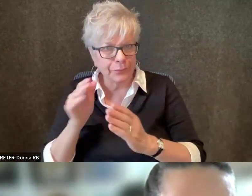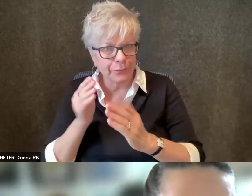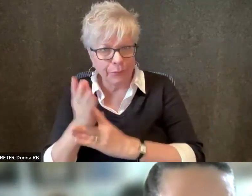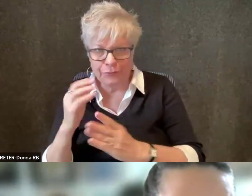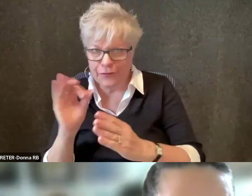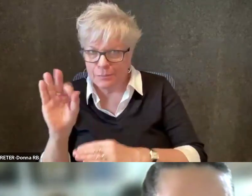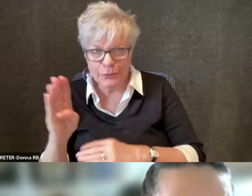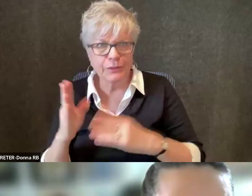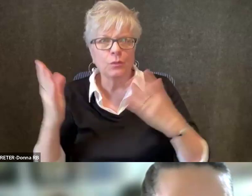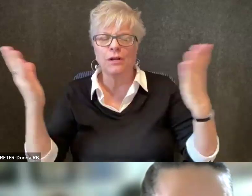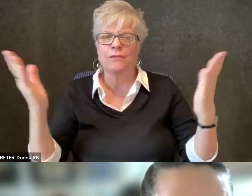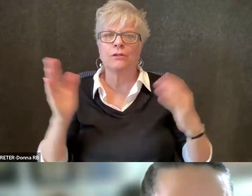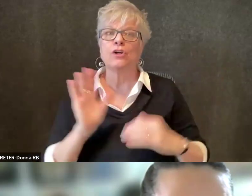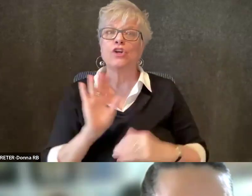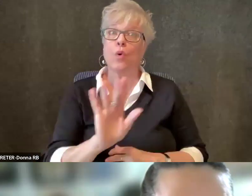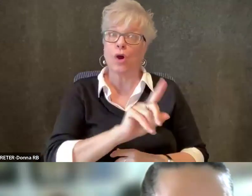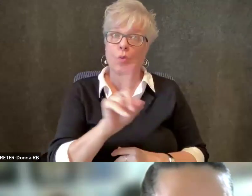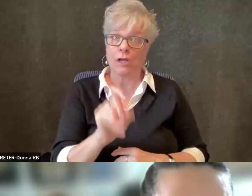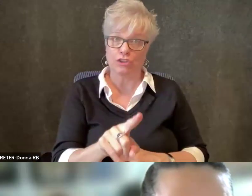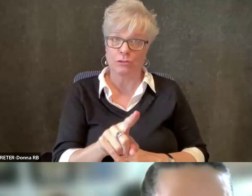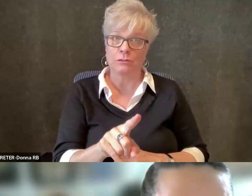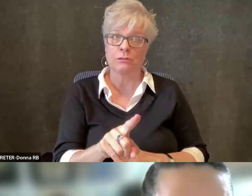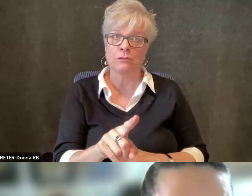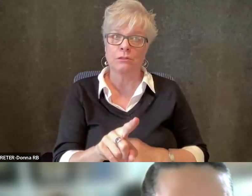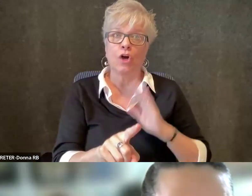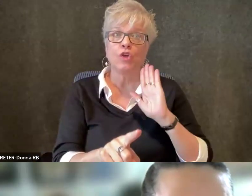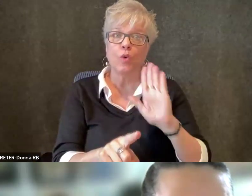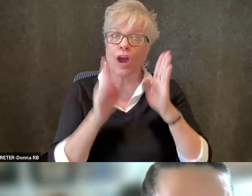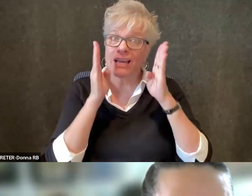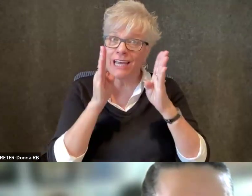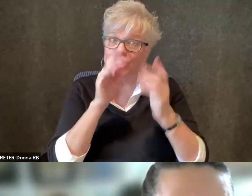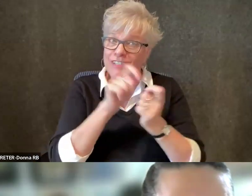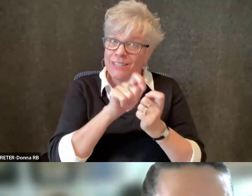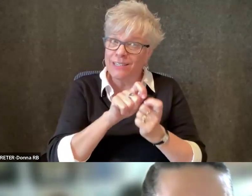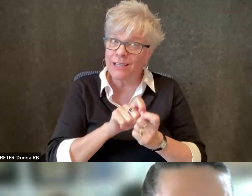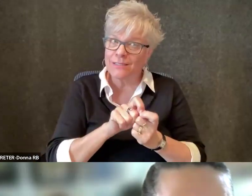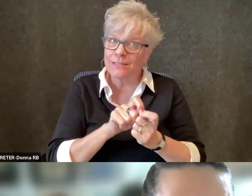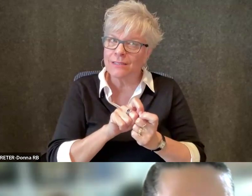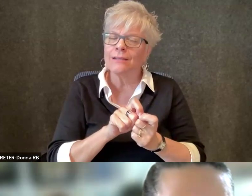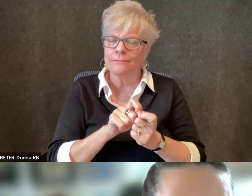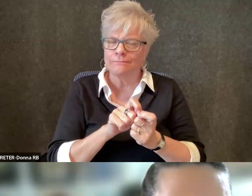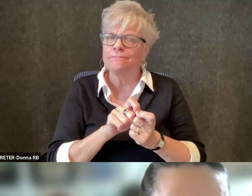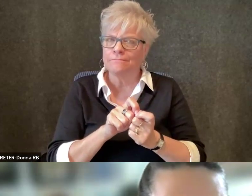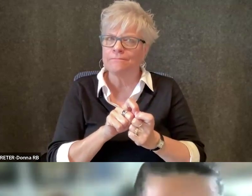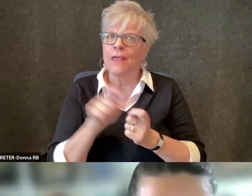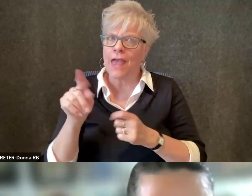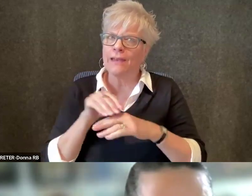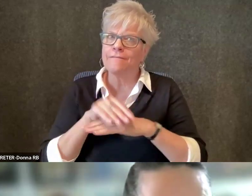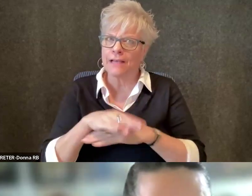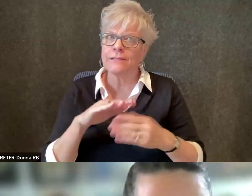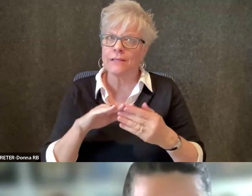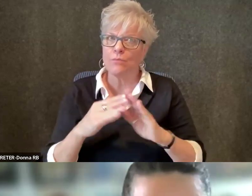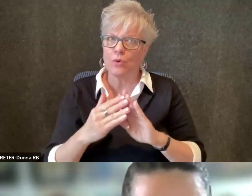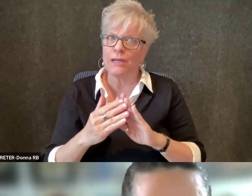because your questions and your attention to details are what affect the community as a